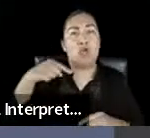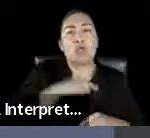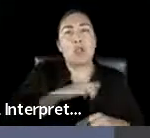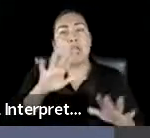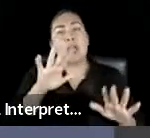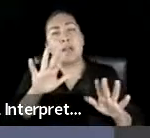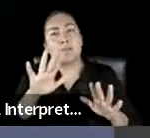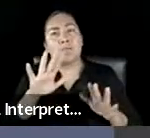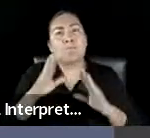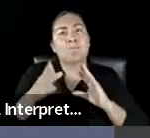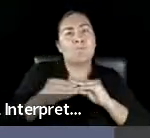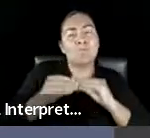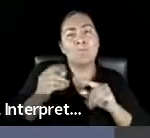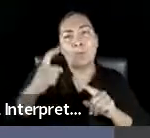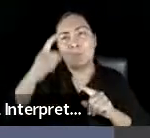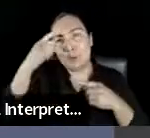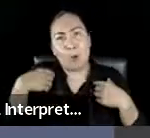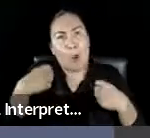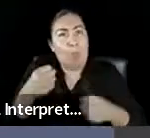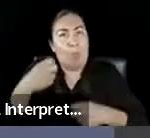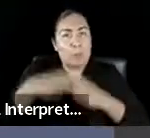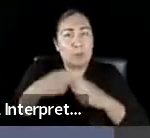but especially issues of suicide,